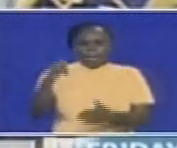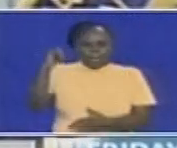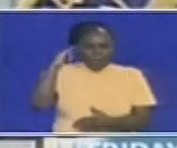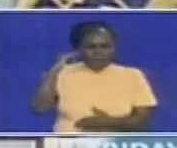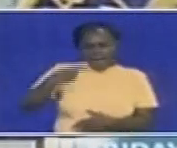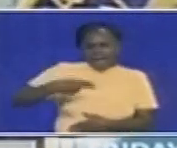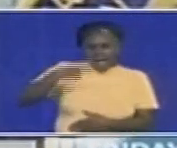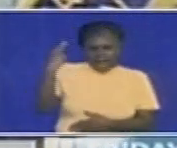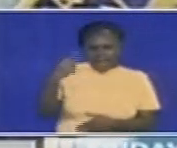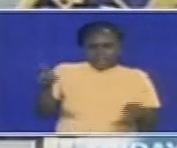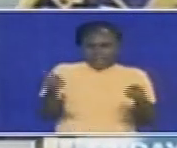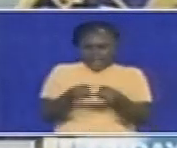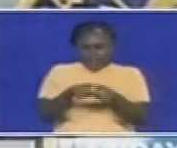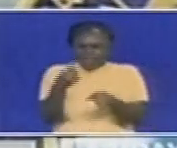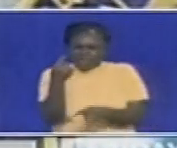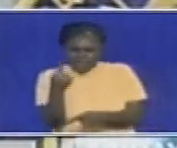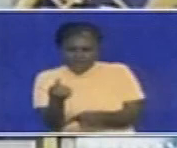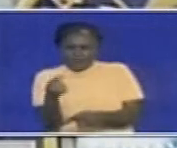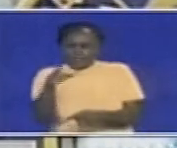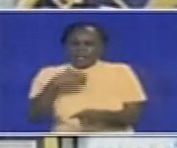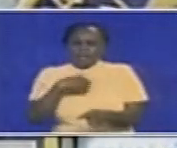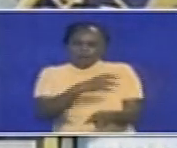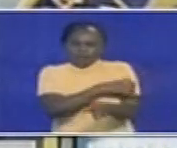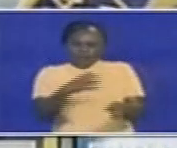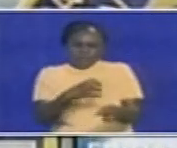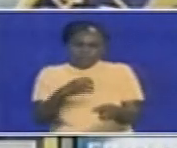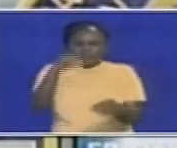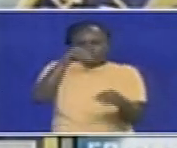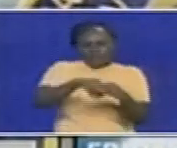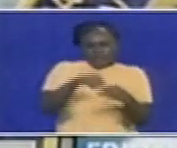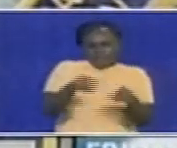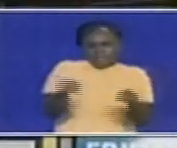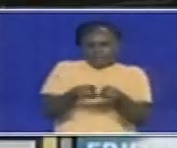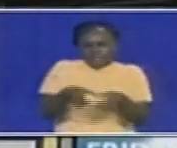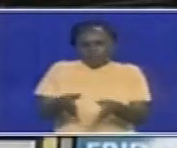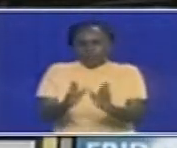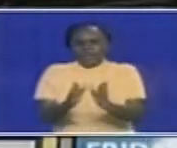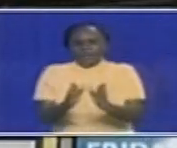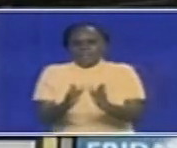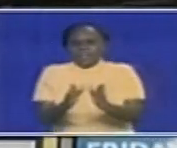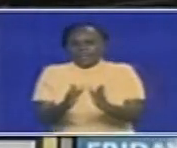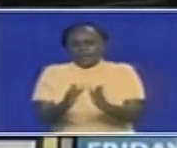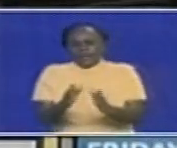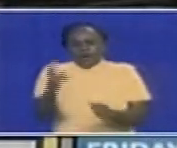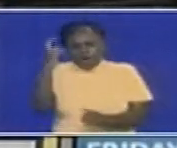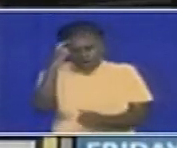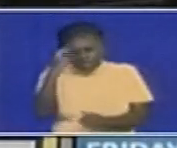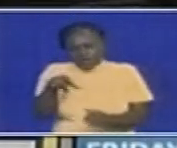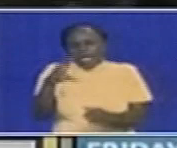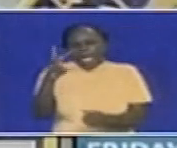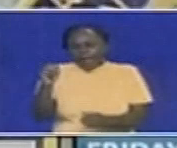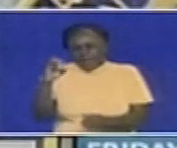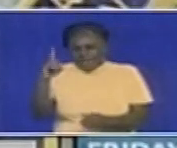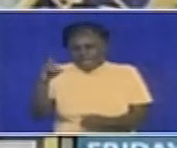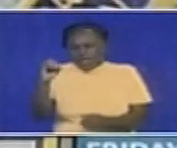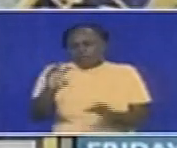high, and a few entities have the capacity to invest in such infrastructure. The concept of MVNO gives